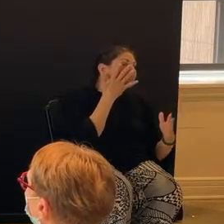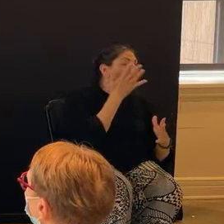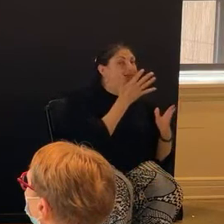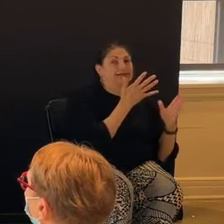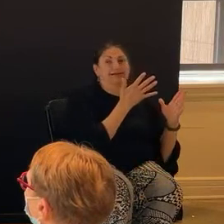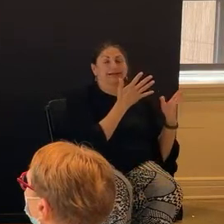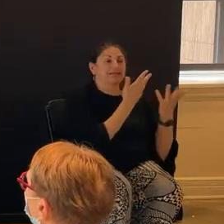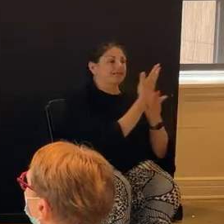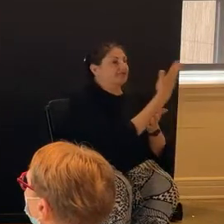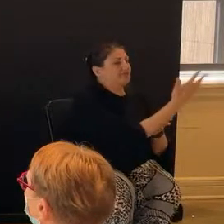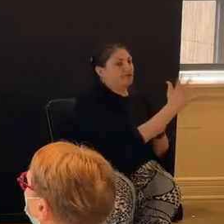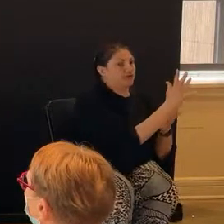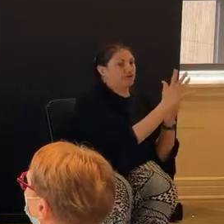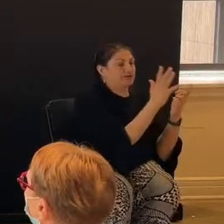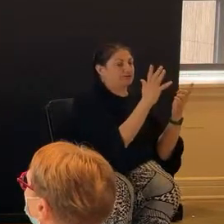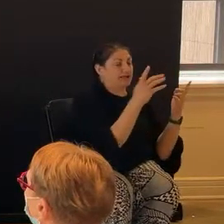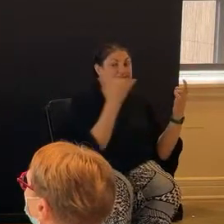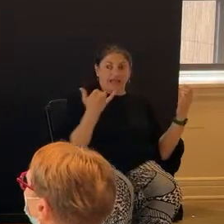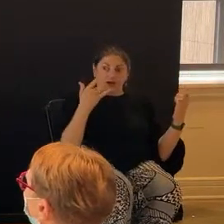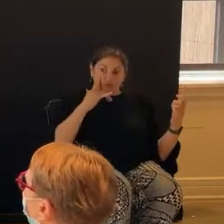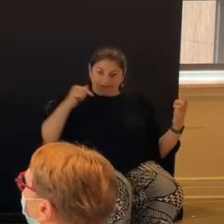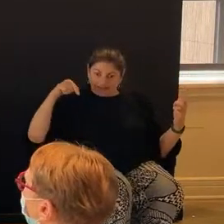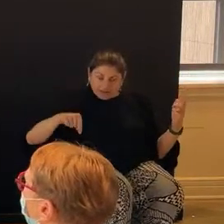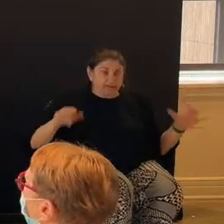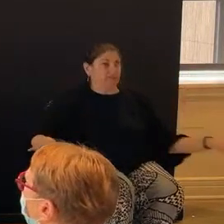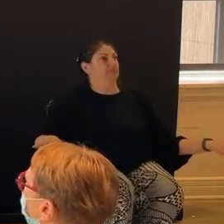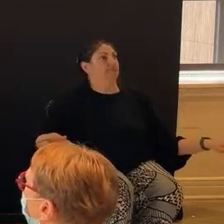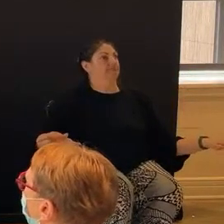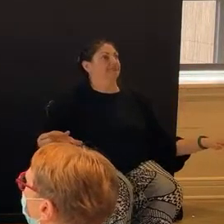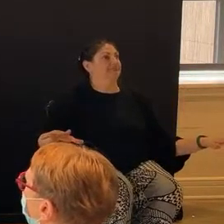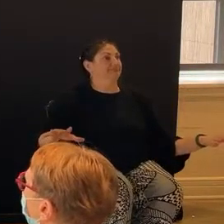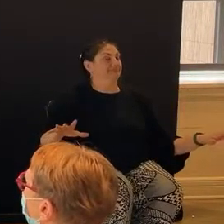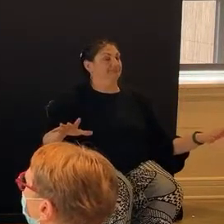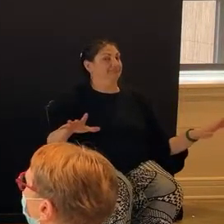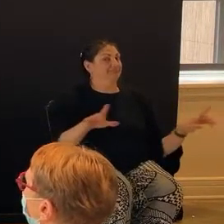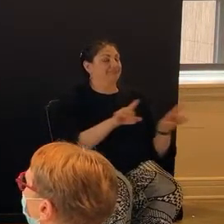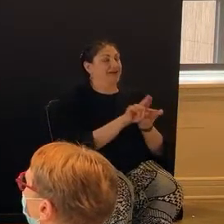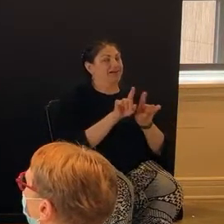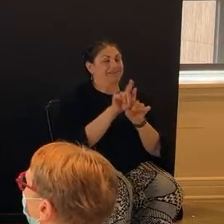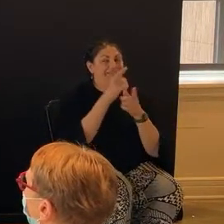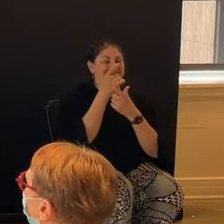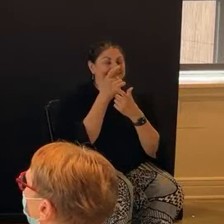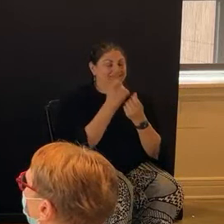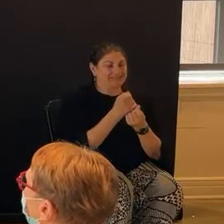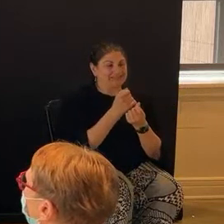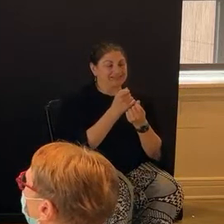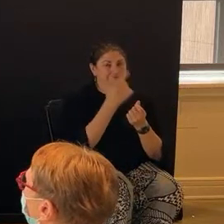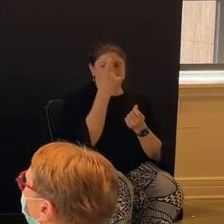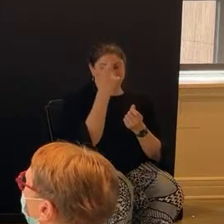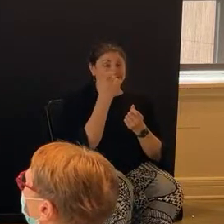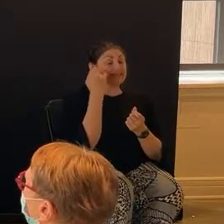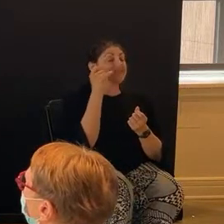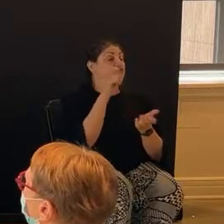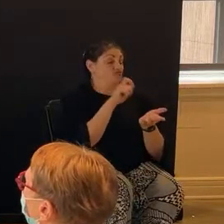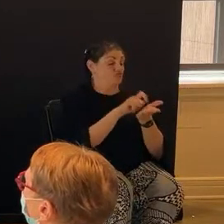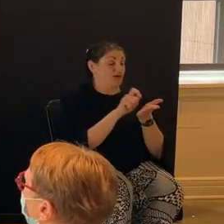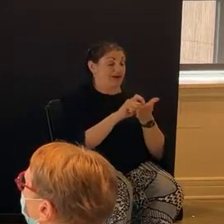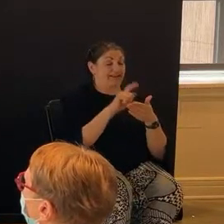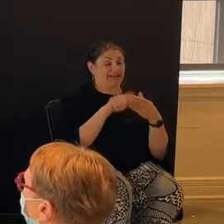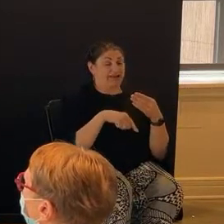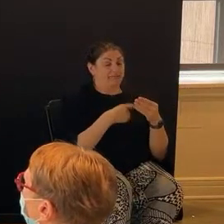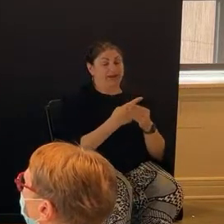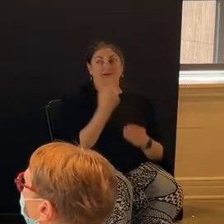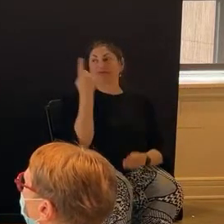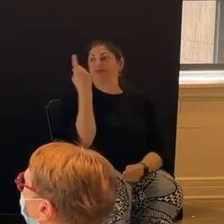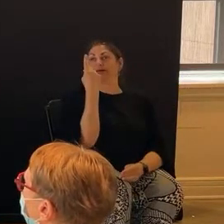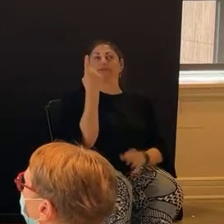and the forests around it. And it's also interesting to think of it in terms, because when you're writing about something that is,